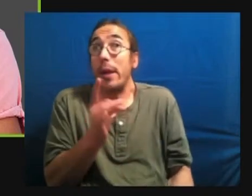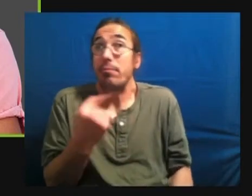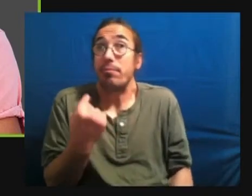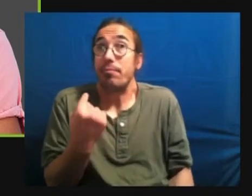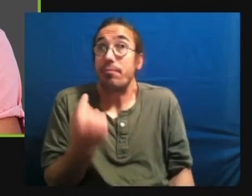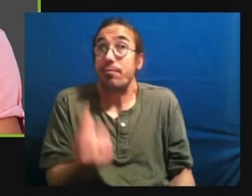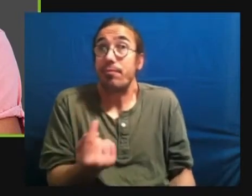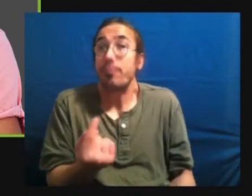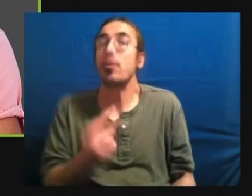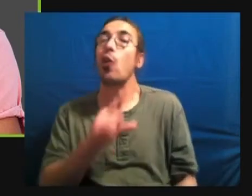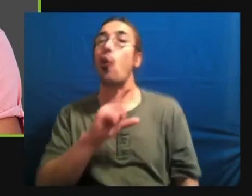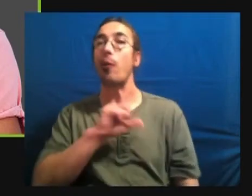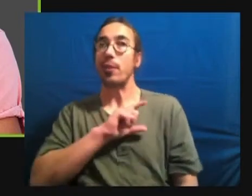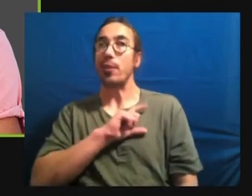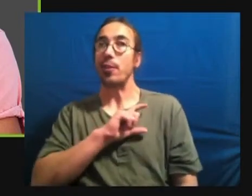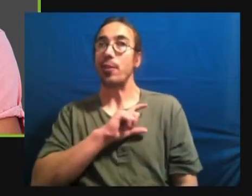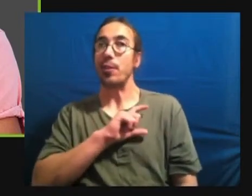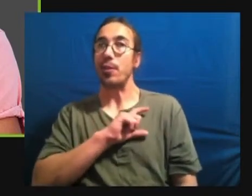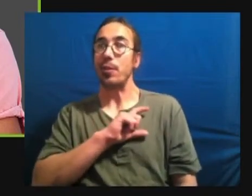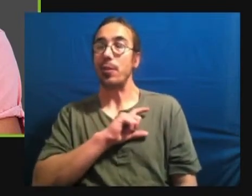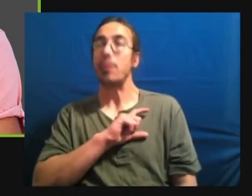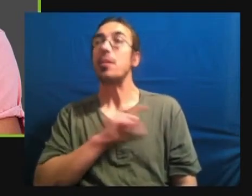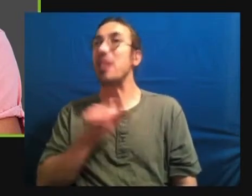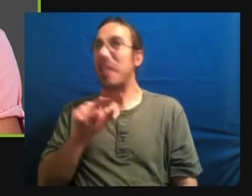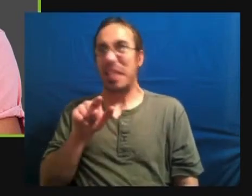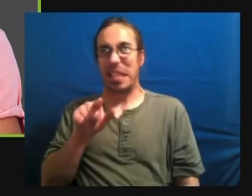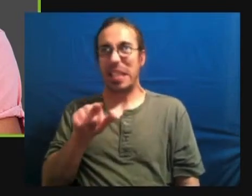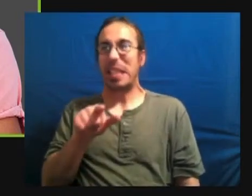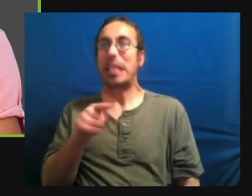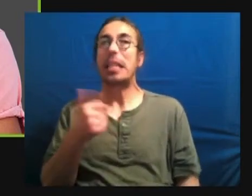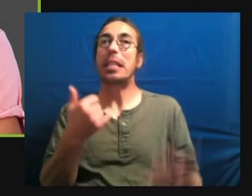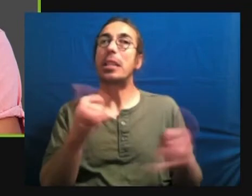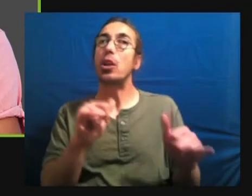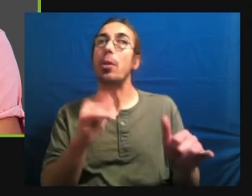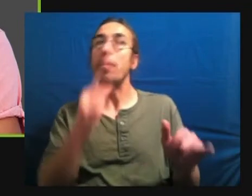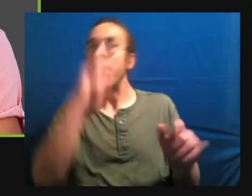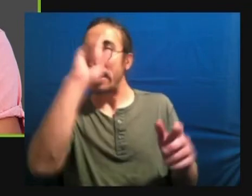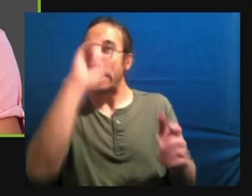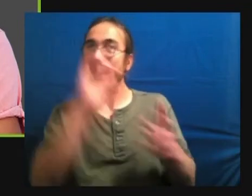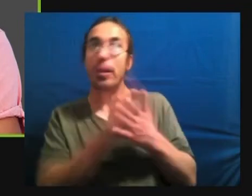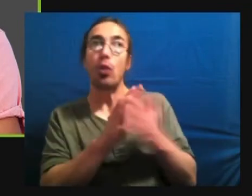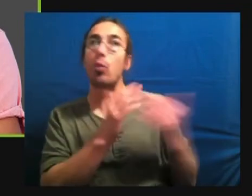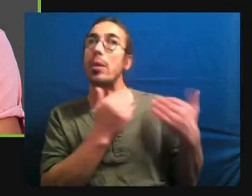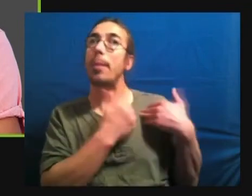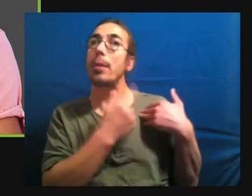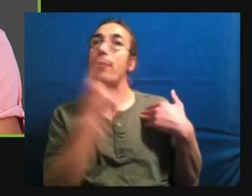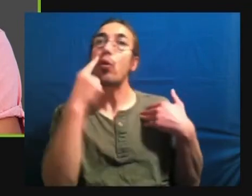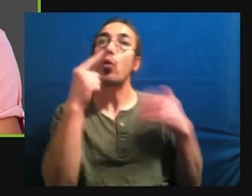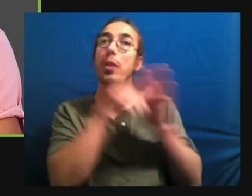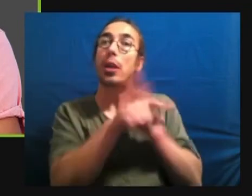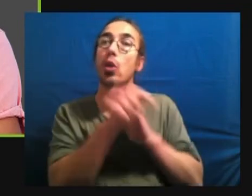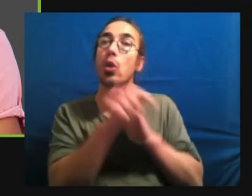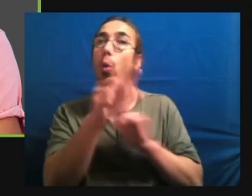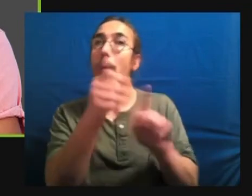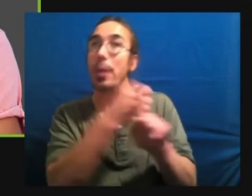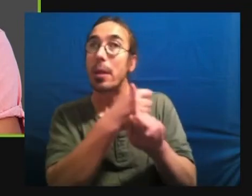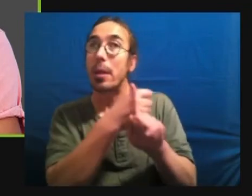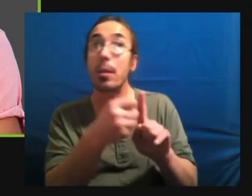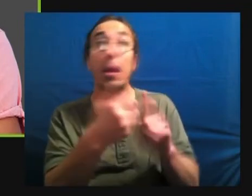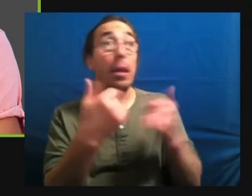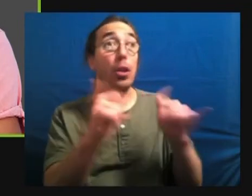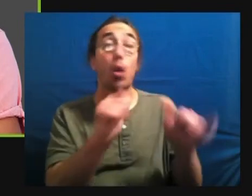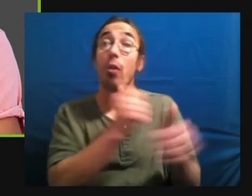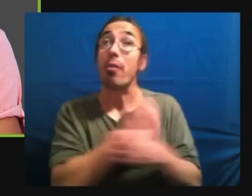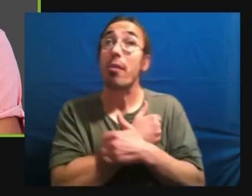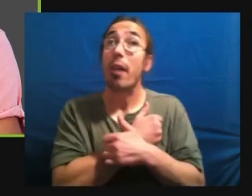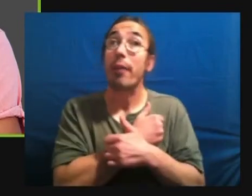officers, he can still hold them accountable. He can still love his son and believe in his son's